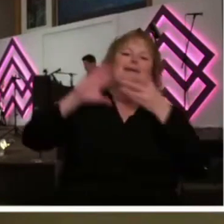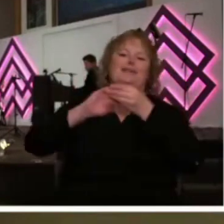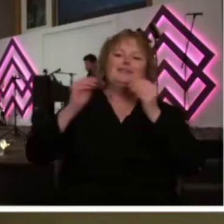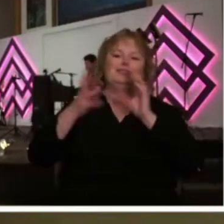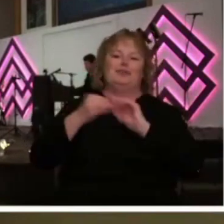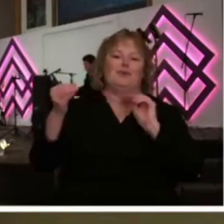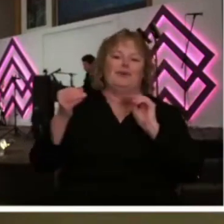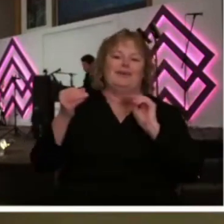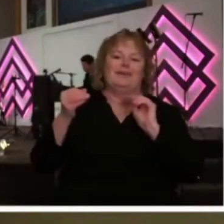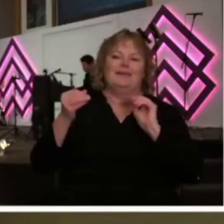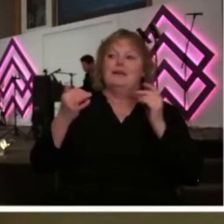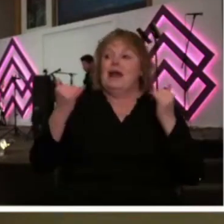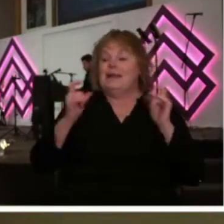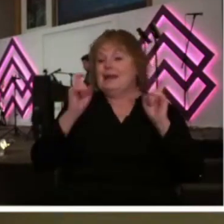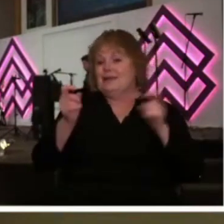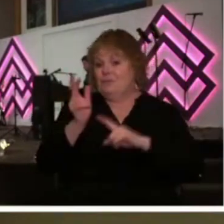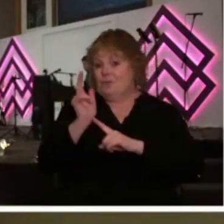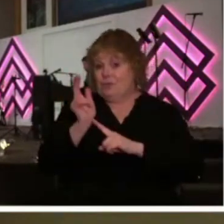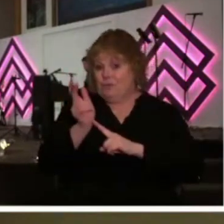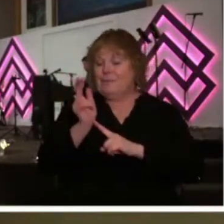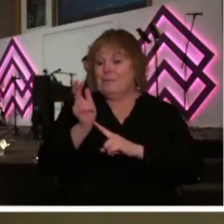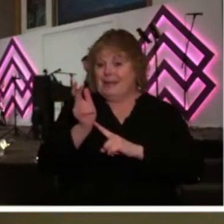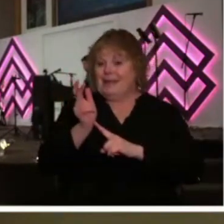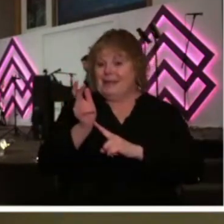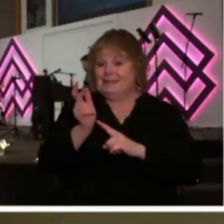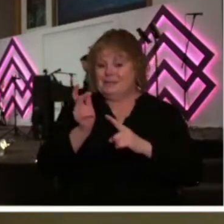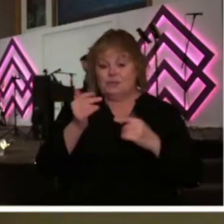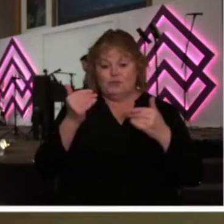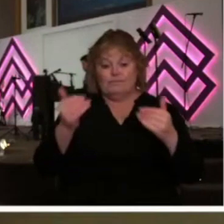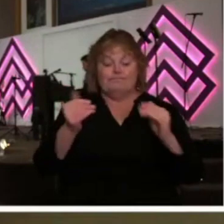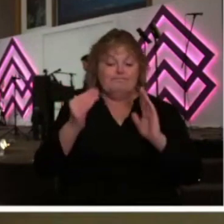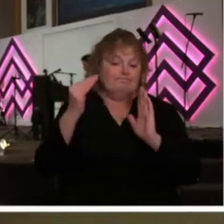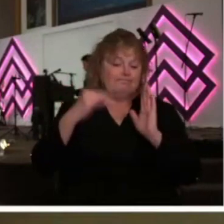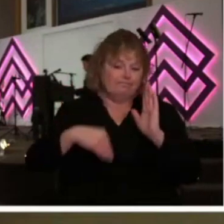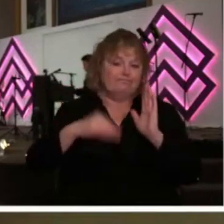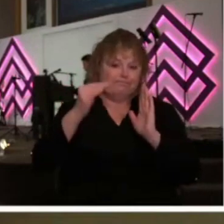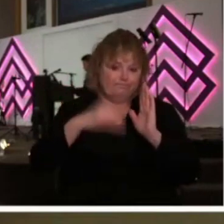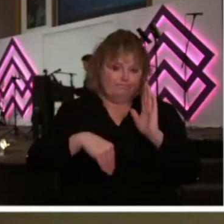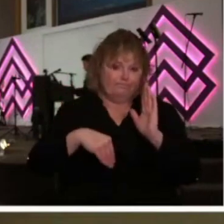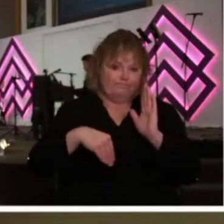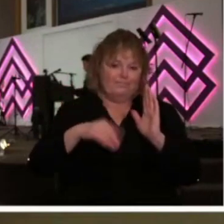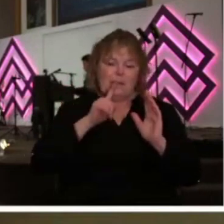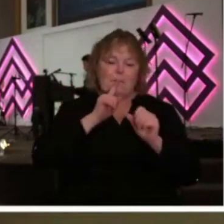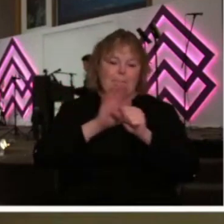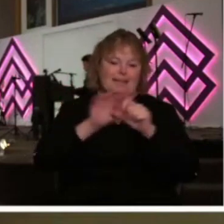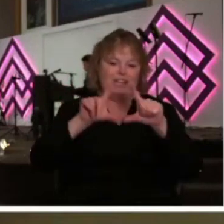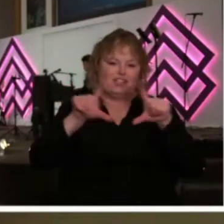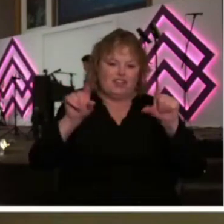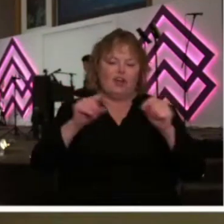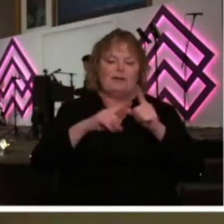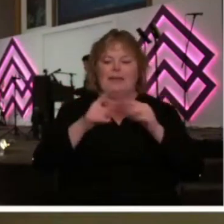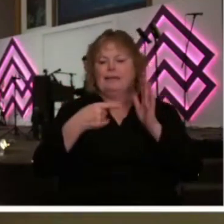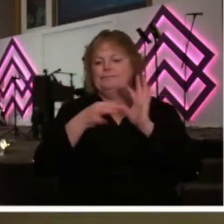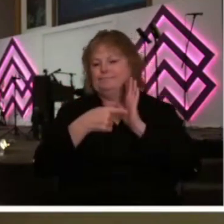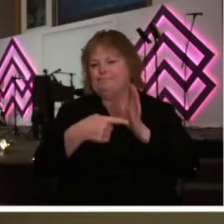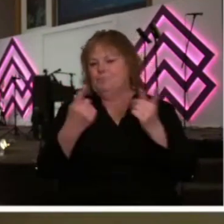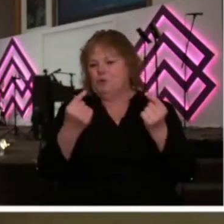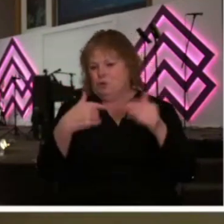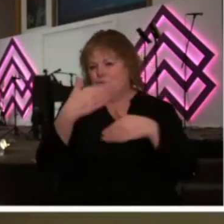I'm now going to give you 3 minutes to take time and to fill out your pledge cards, and then I'll give you some